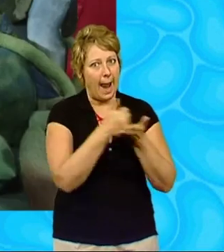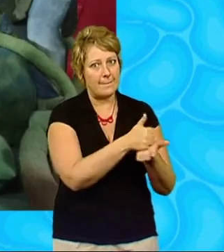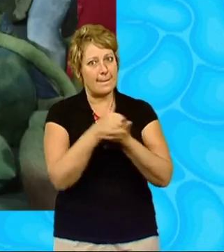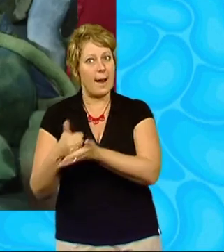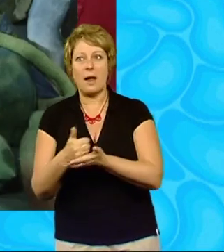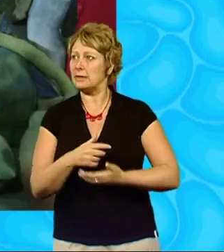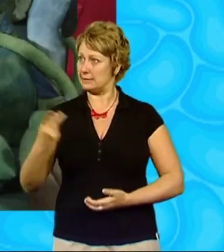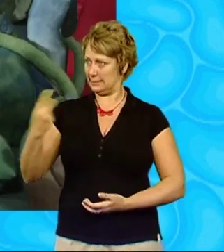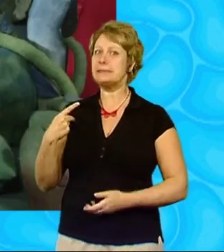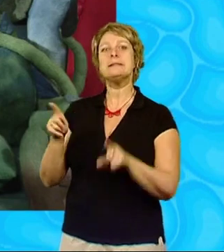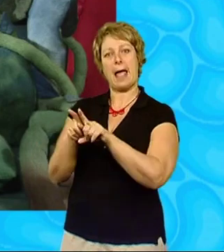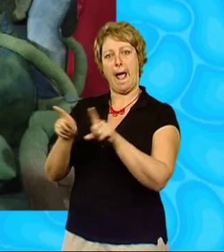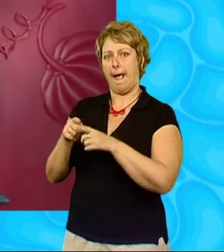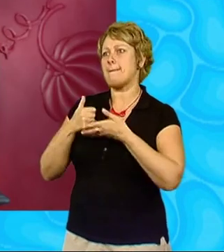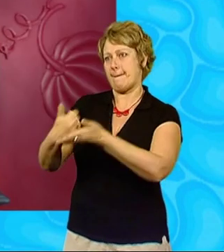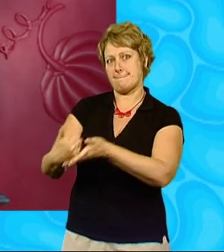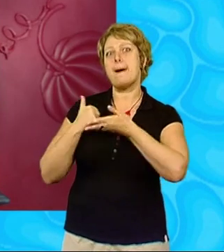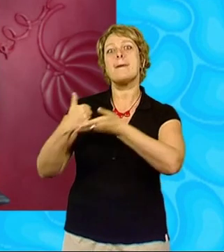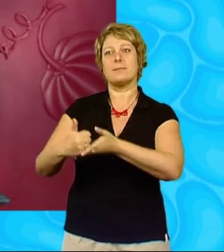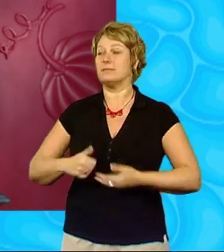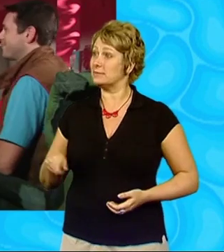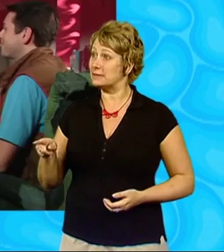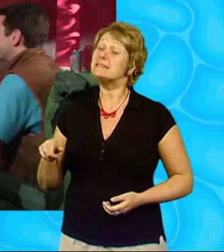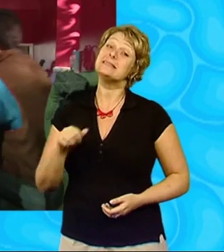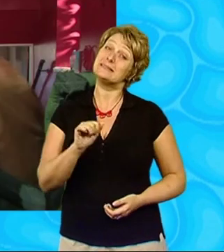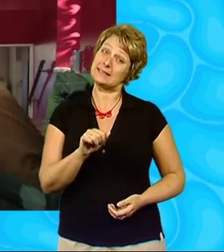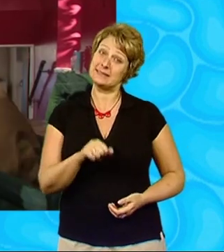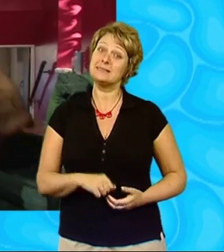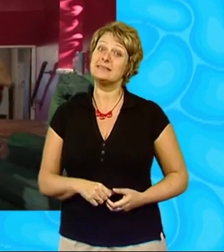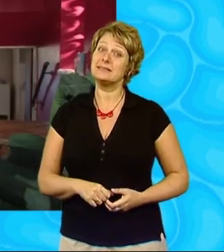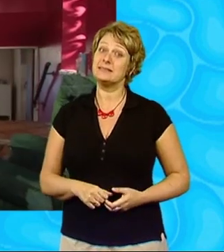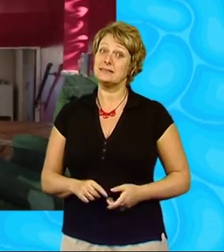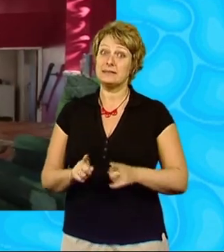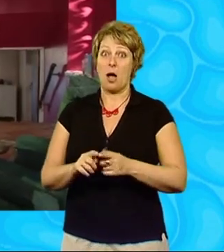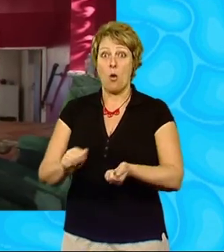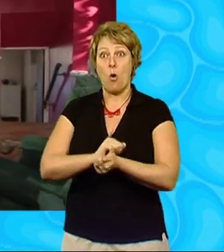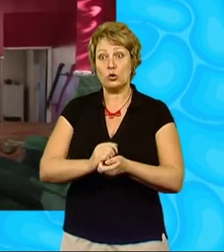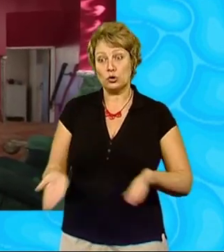We work together too, don't we? Yes, dear. Like folding our washing.